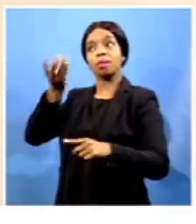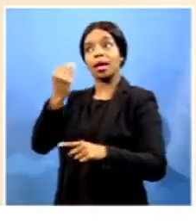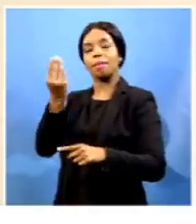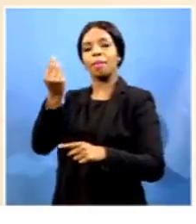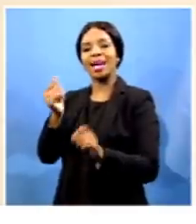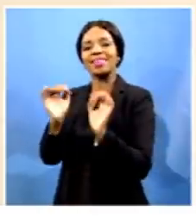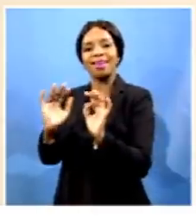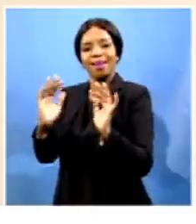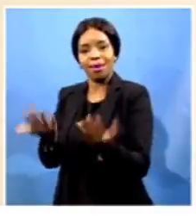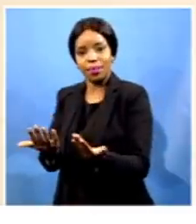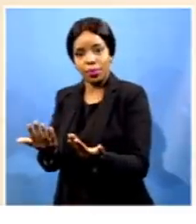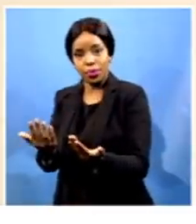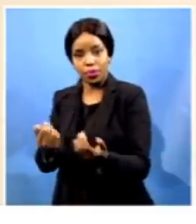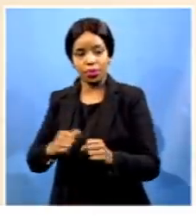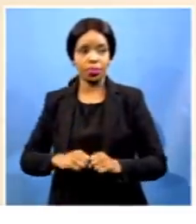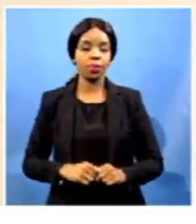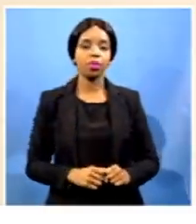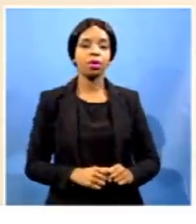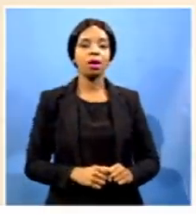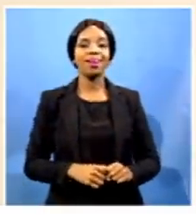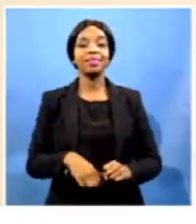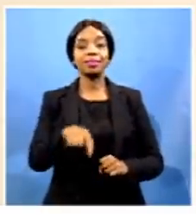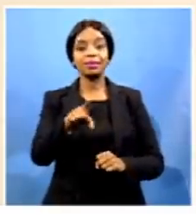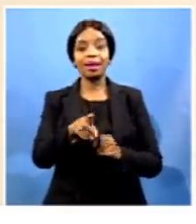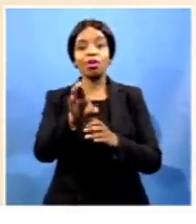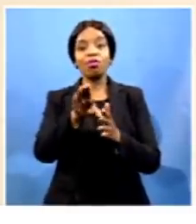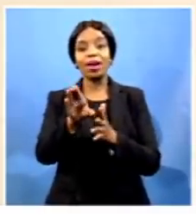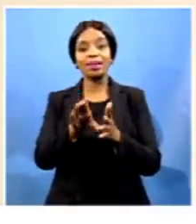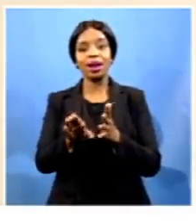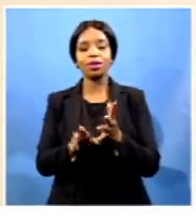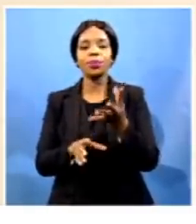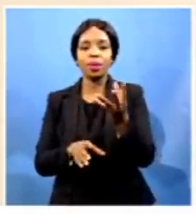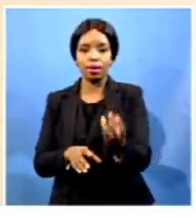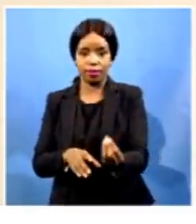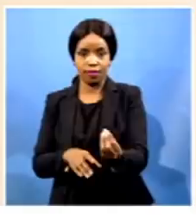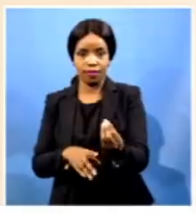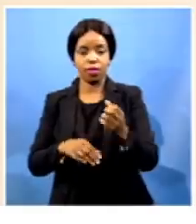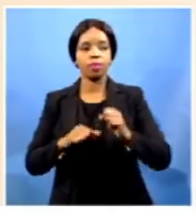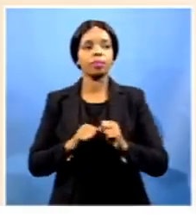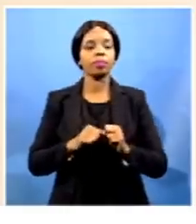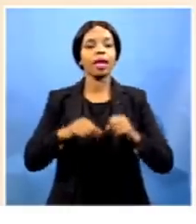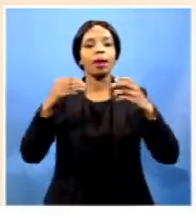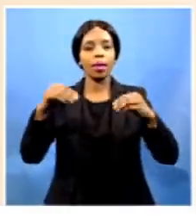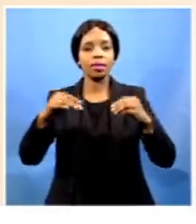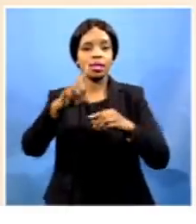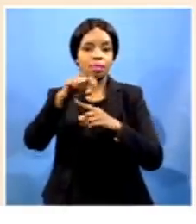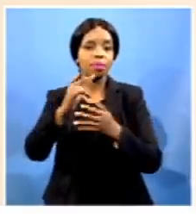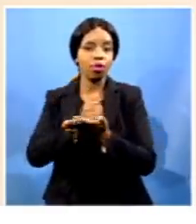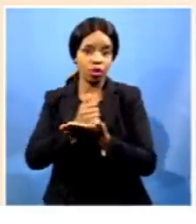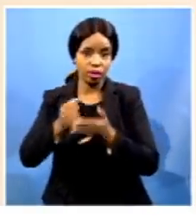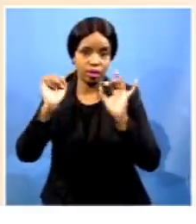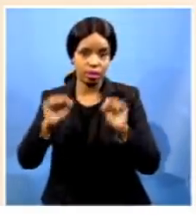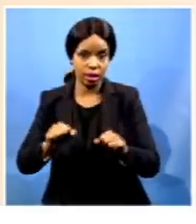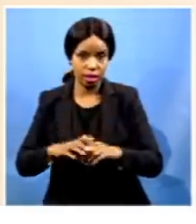we've also eased the criteria. Obviously your business needs to be registered. Your business, both